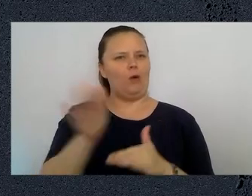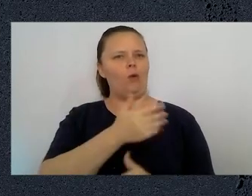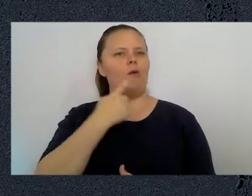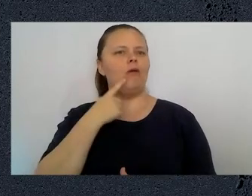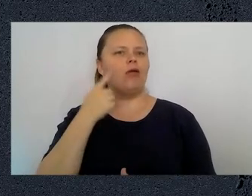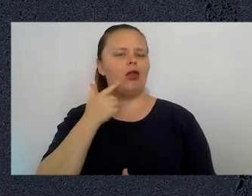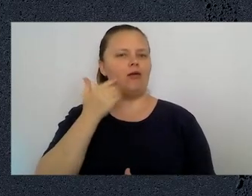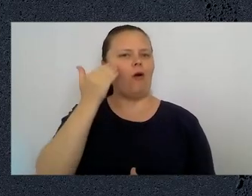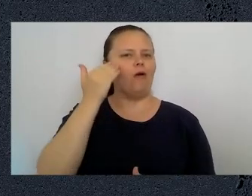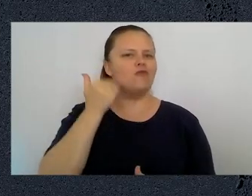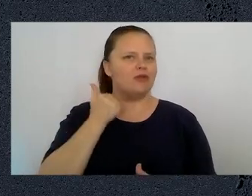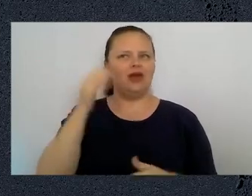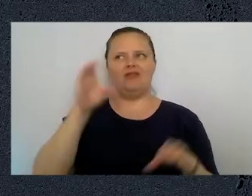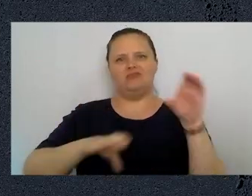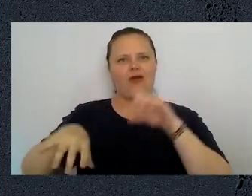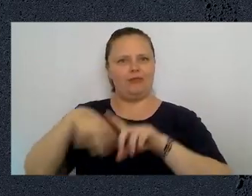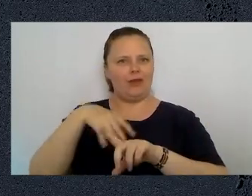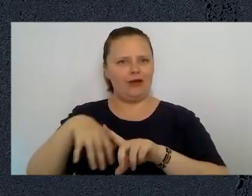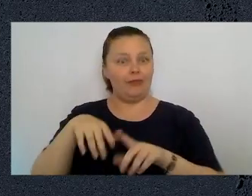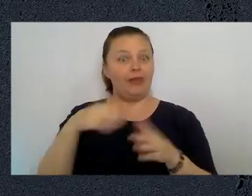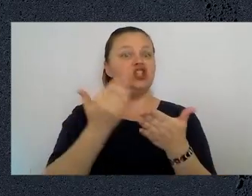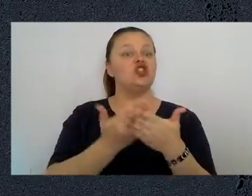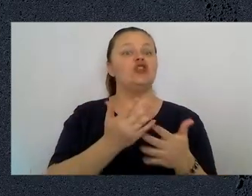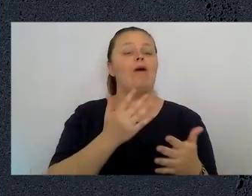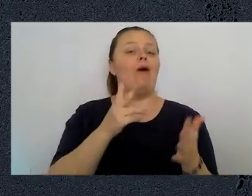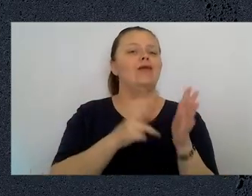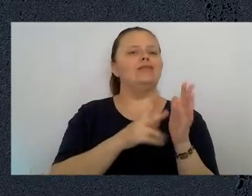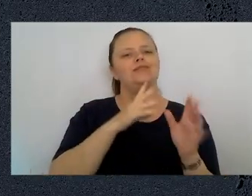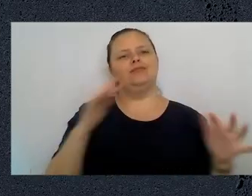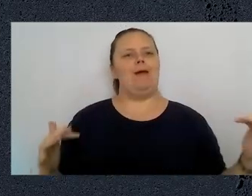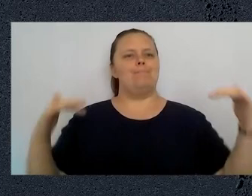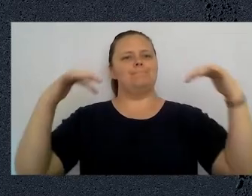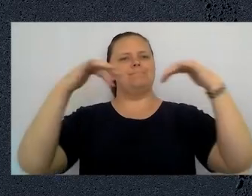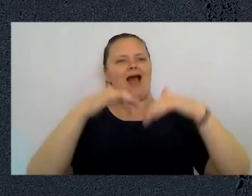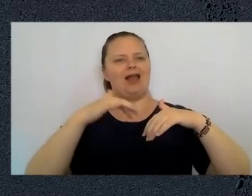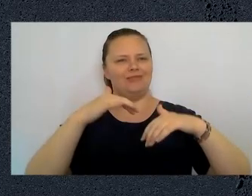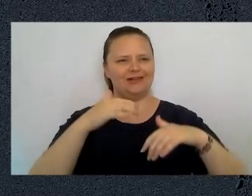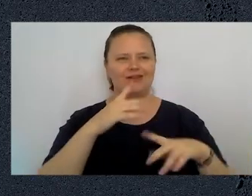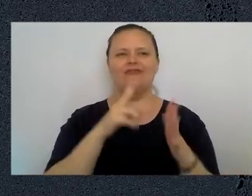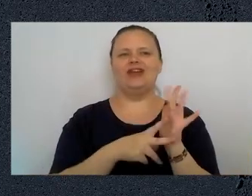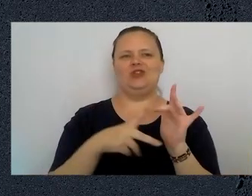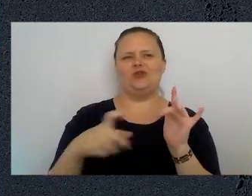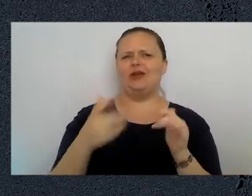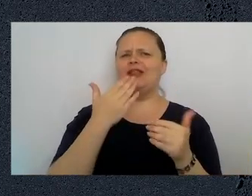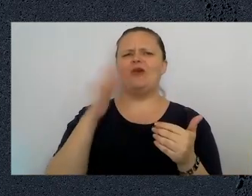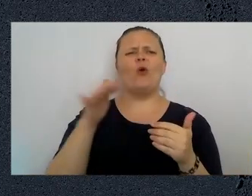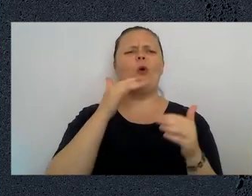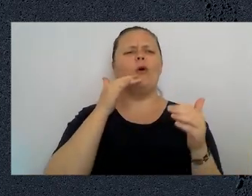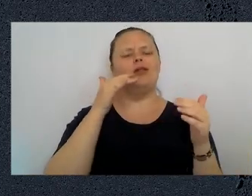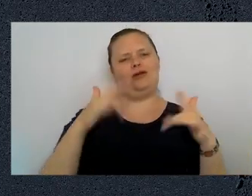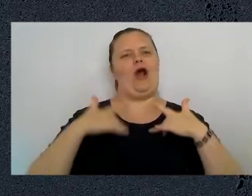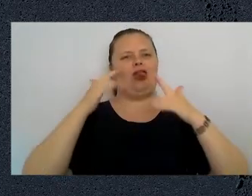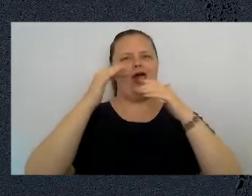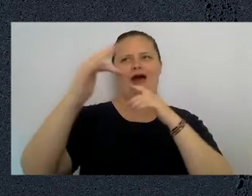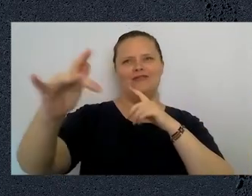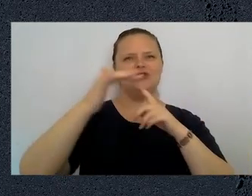panel in regard, and this is on the Parliament of Victoria Facebook page, so thank you to our live stream audience who are posting questions there, either on the Parliament of